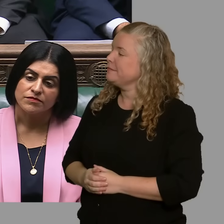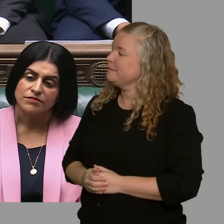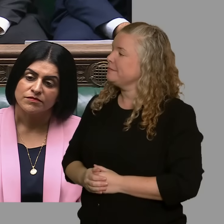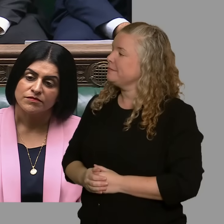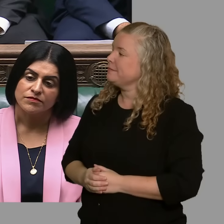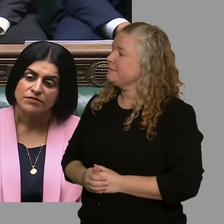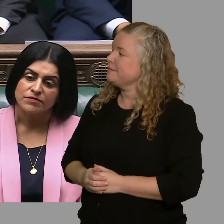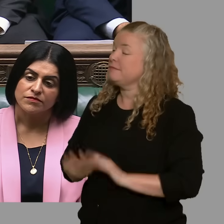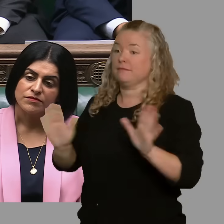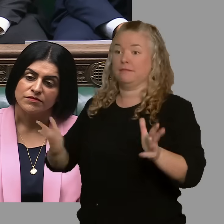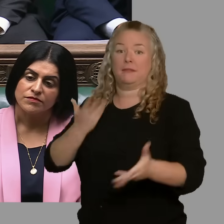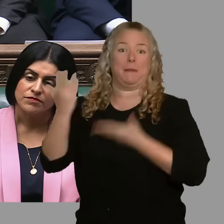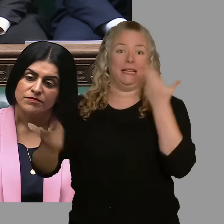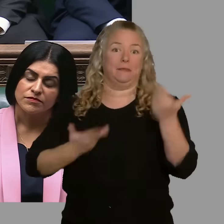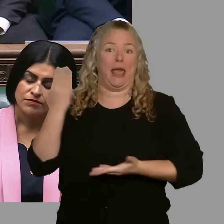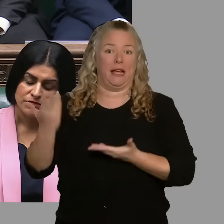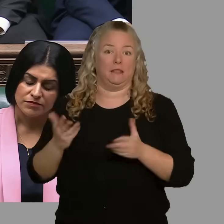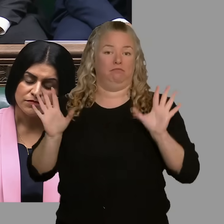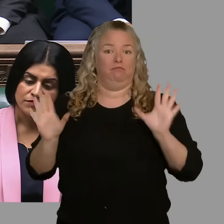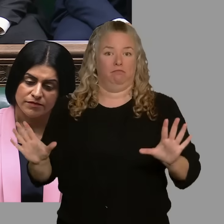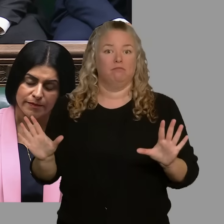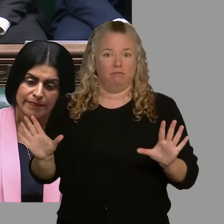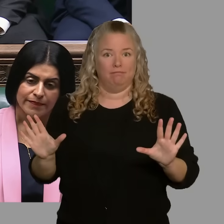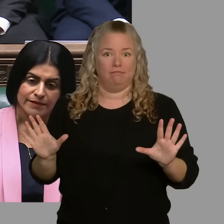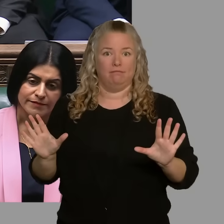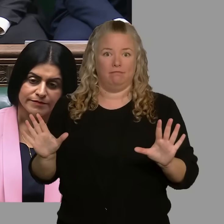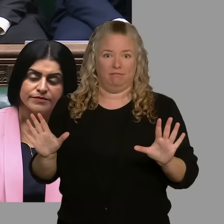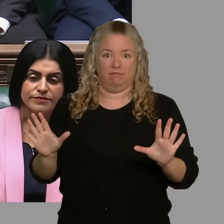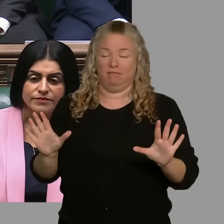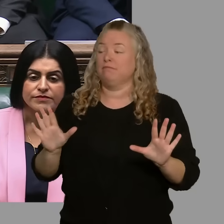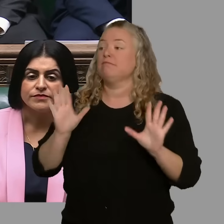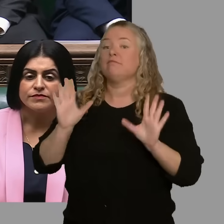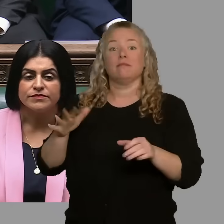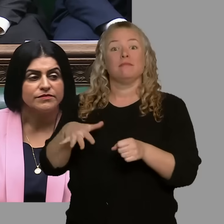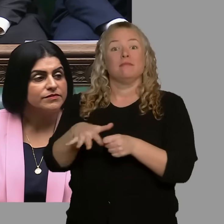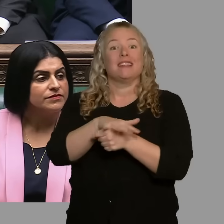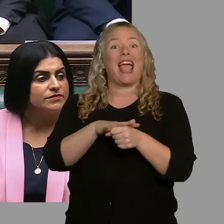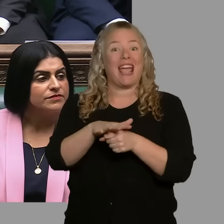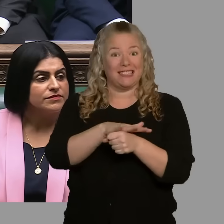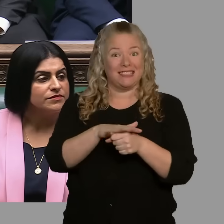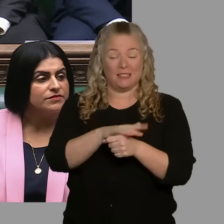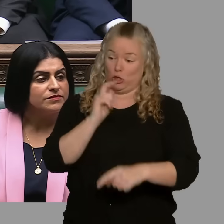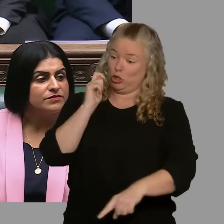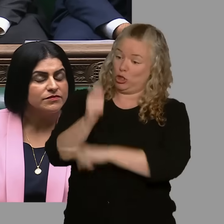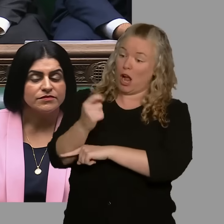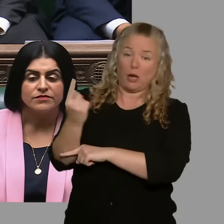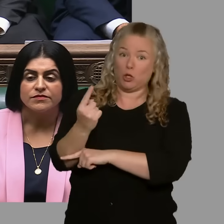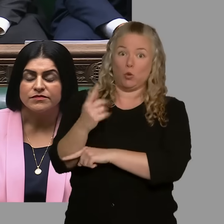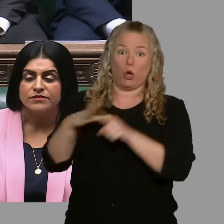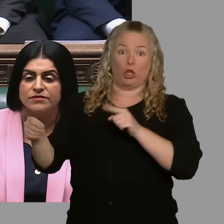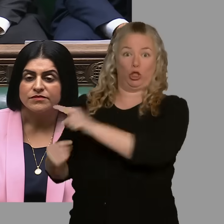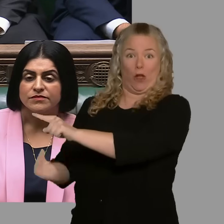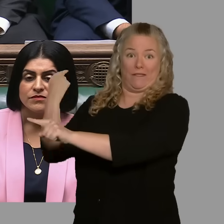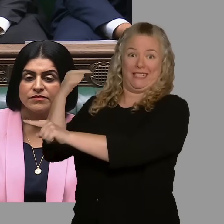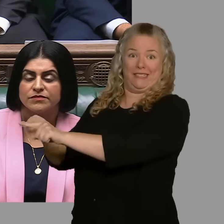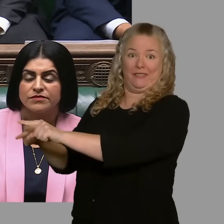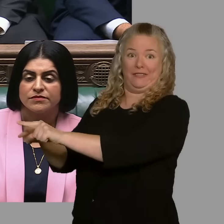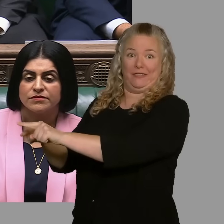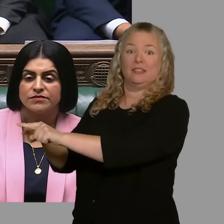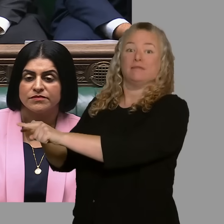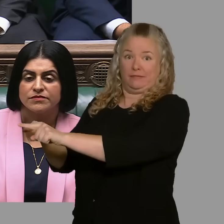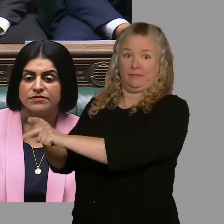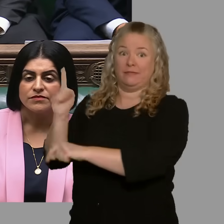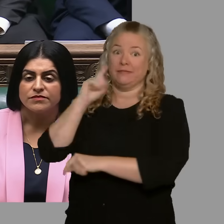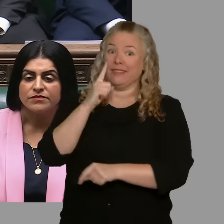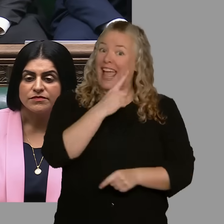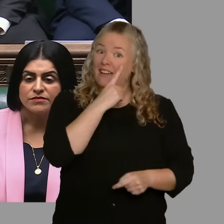under the last government, which set out their policy decision. What was an issue in the trial is not the position